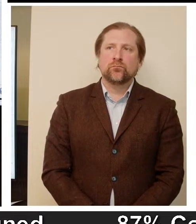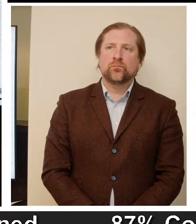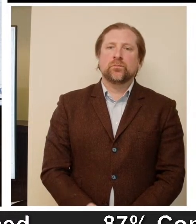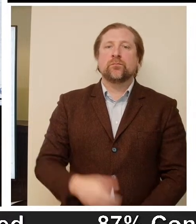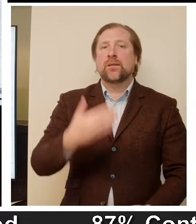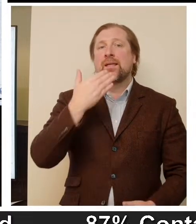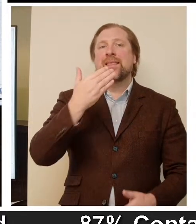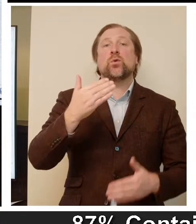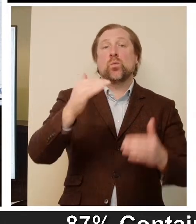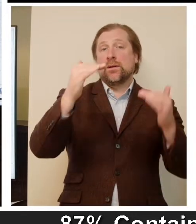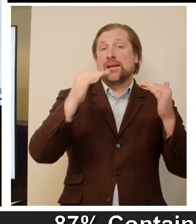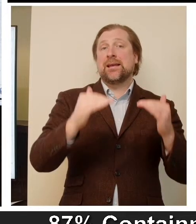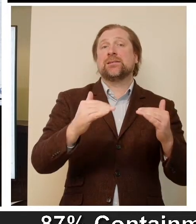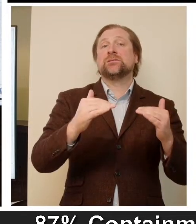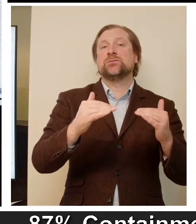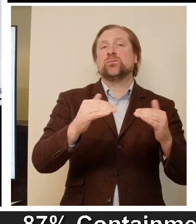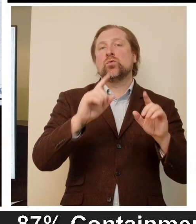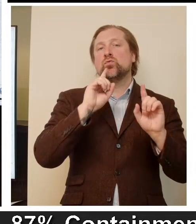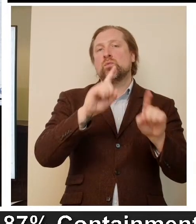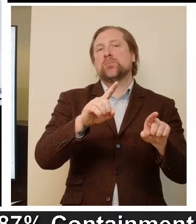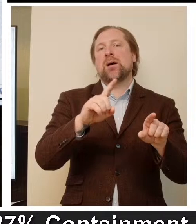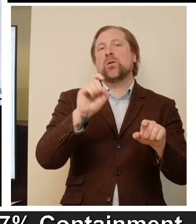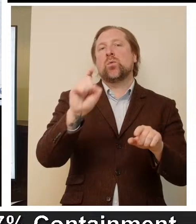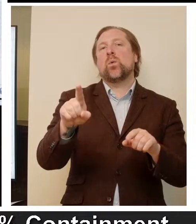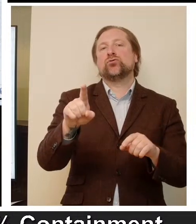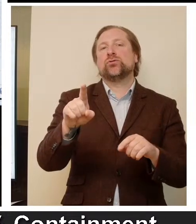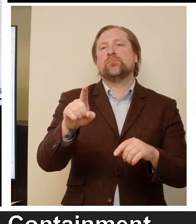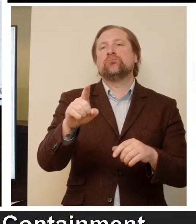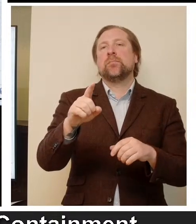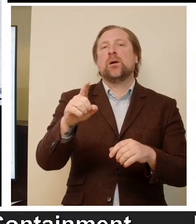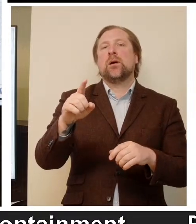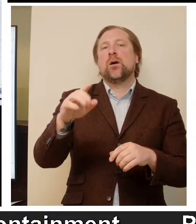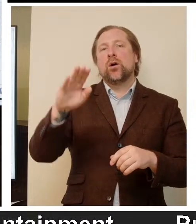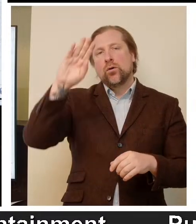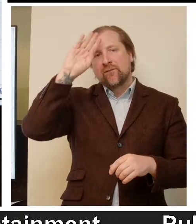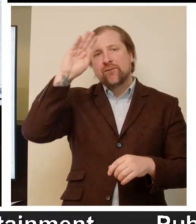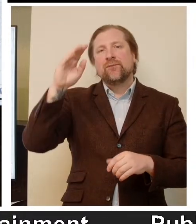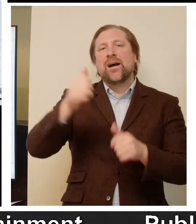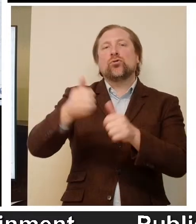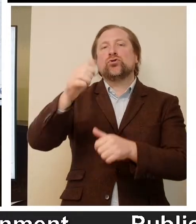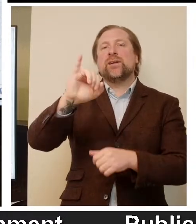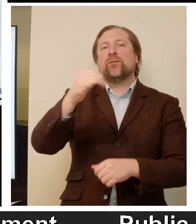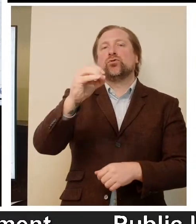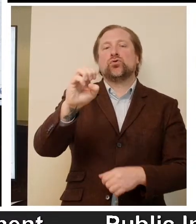Thank you. Next up to respond to a question, Operations Section Chief Joe Walton.